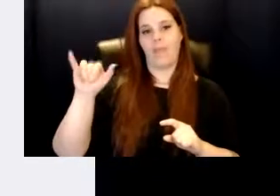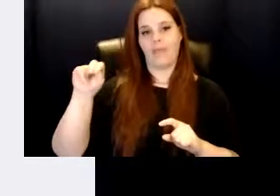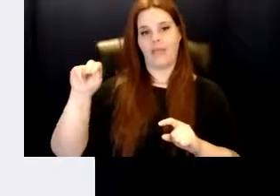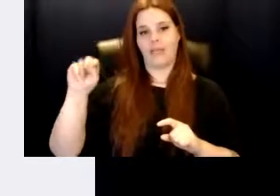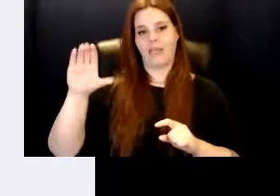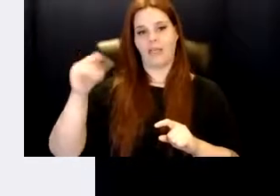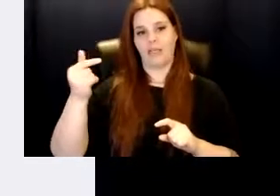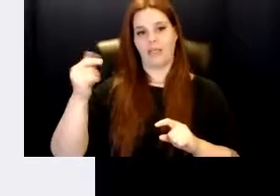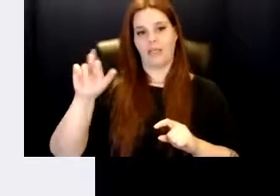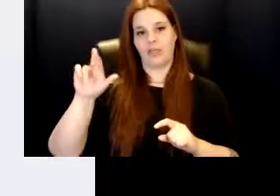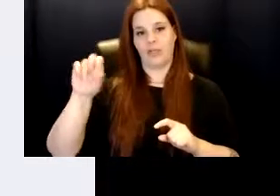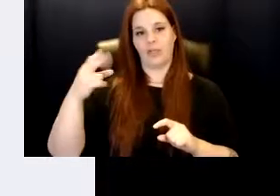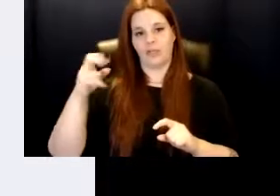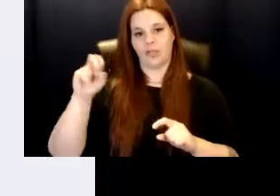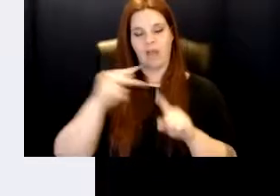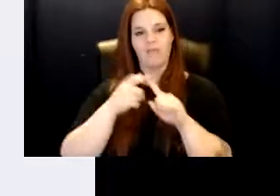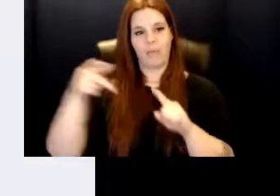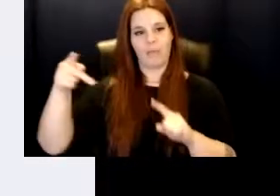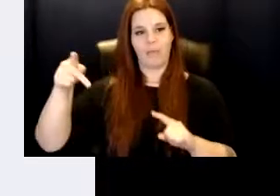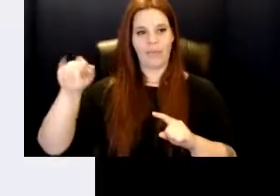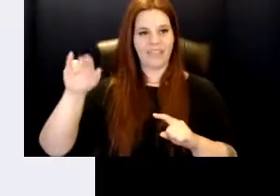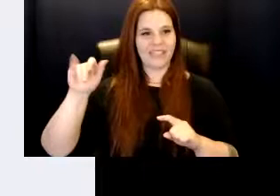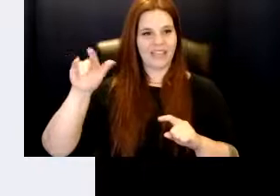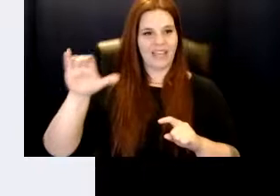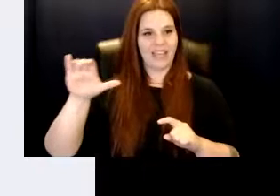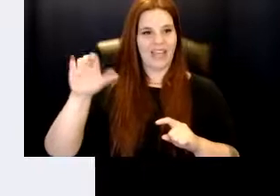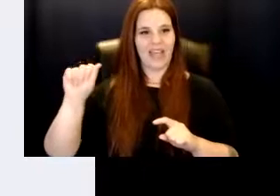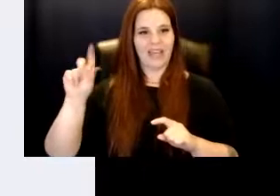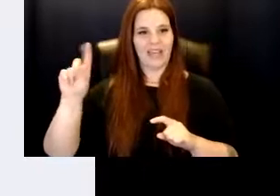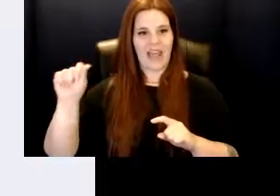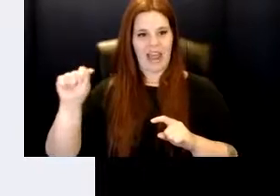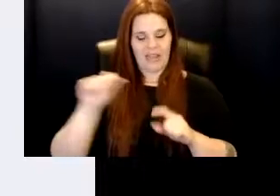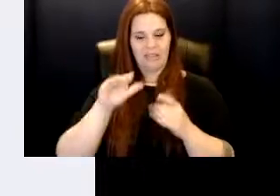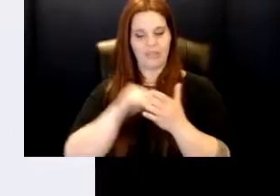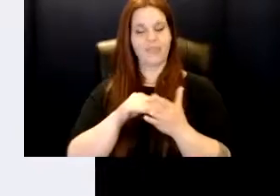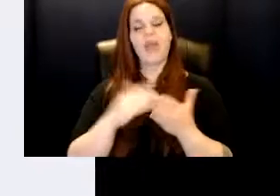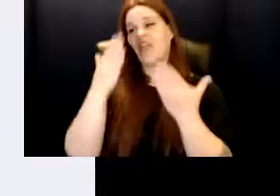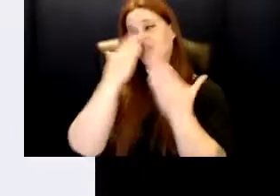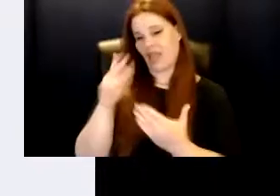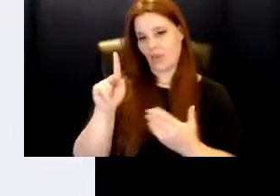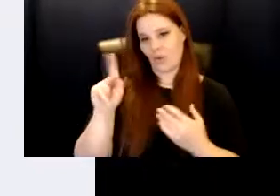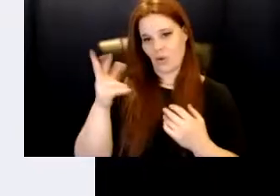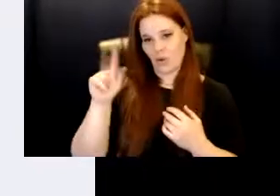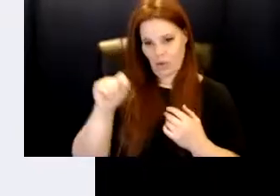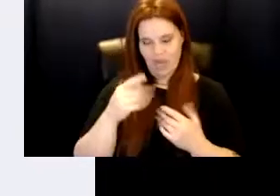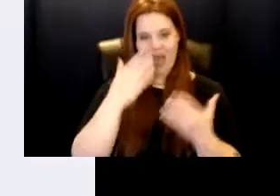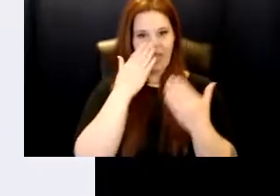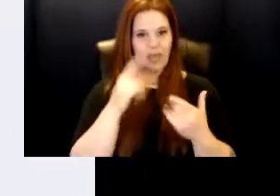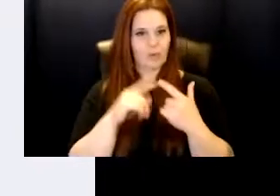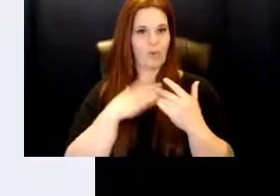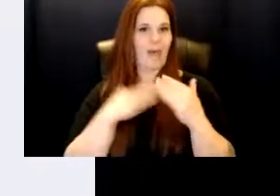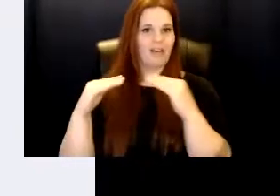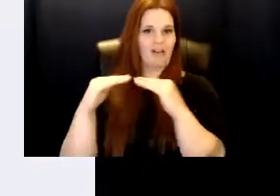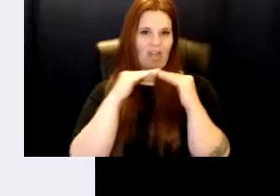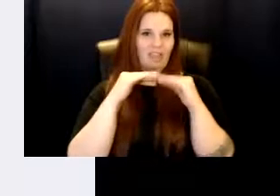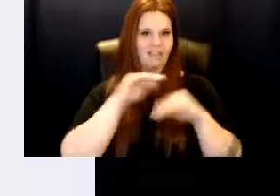Center. Thank you. Thank you so much, Kurt, and thank you so much to my colleagues on